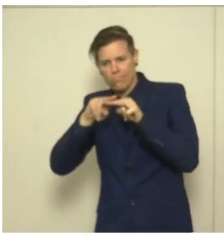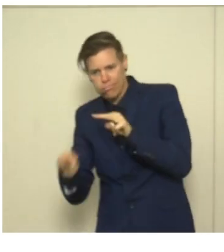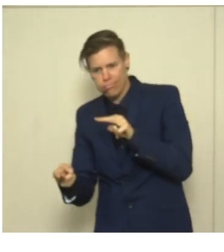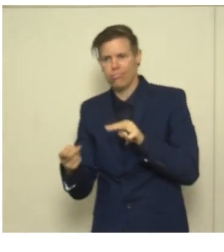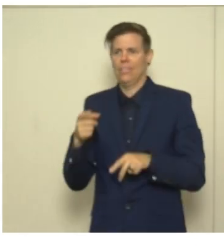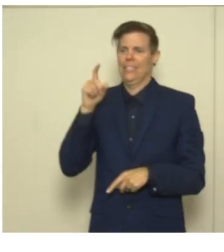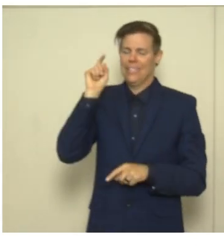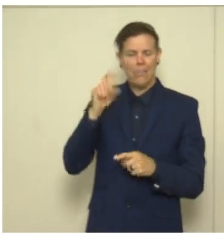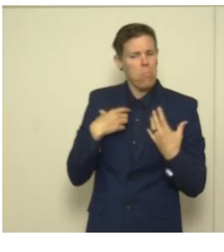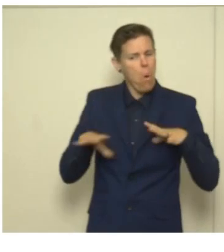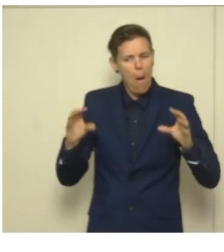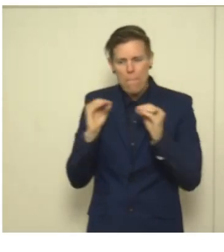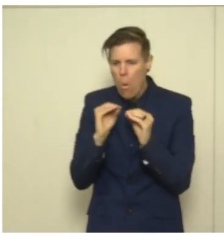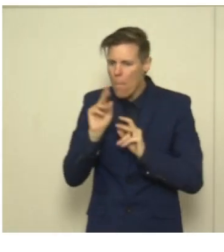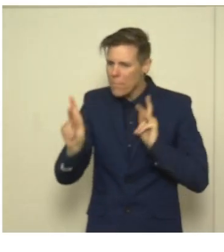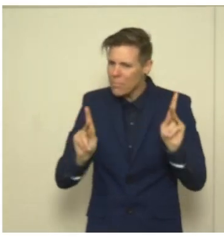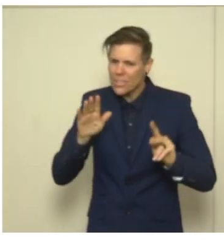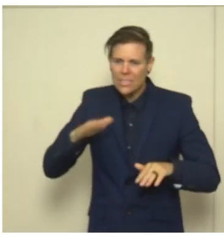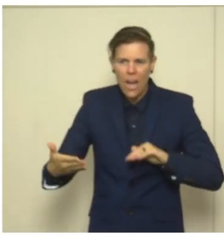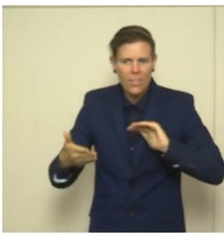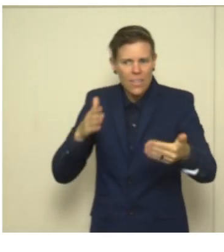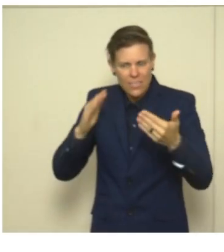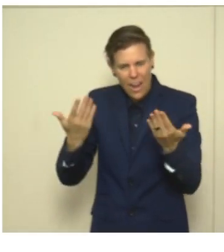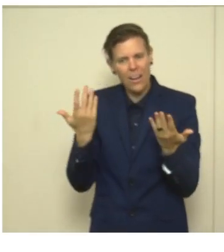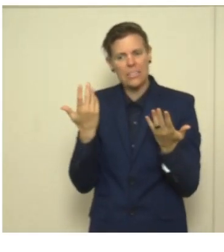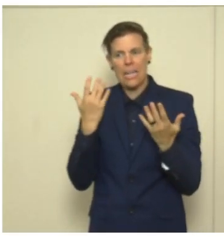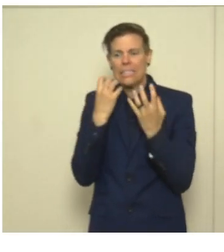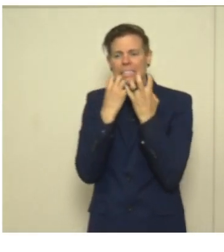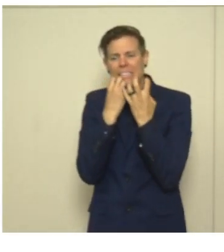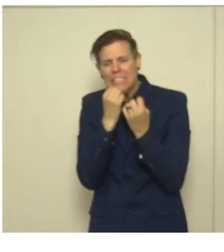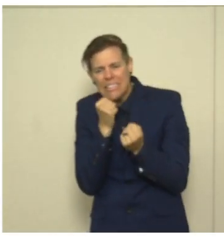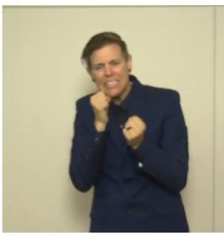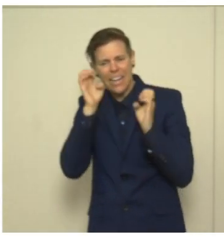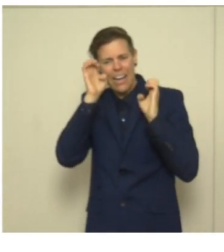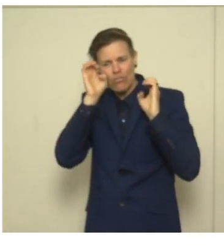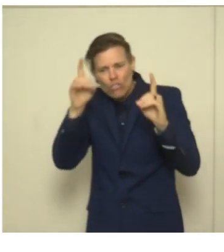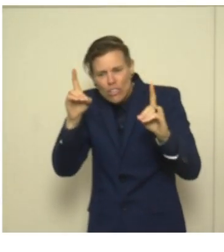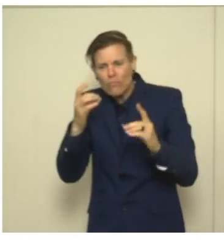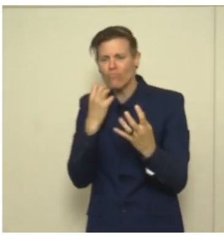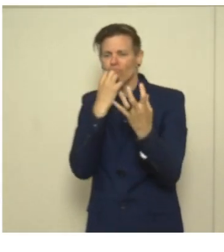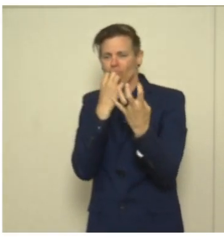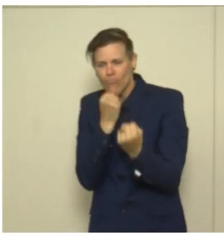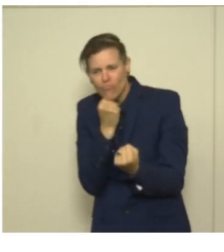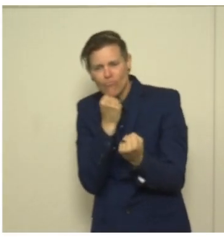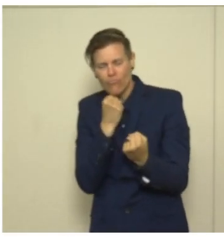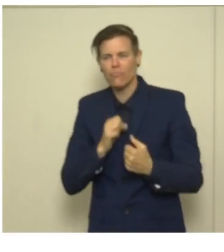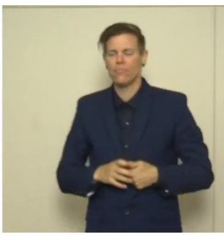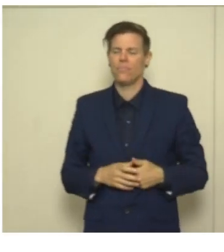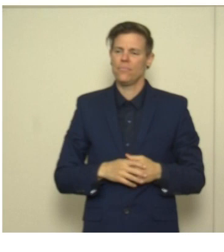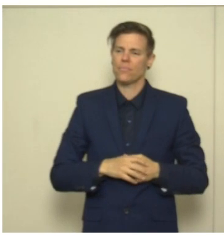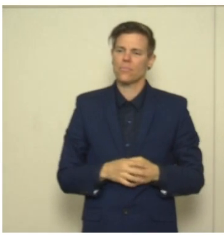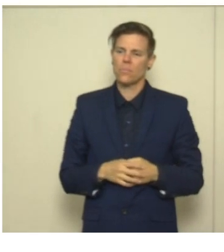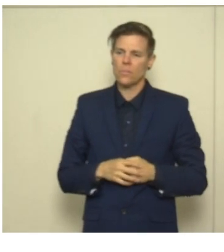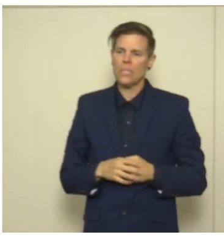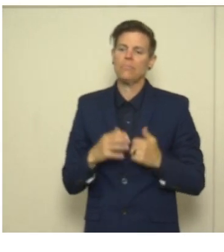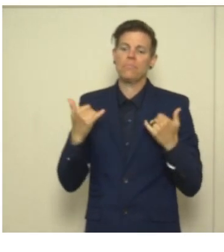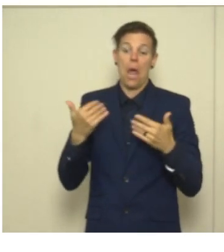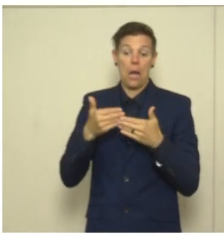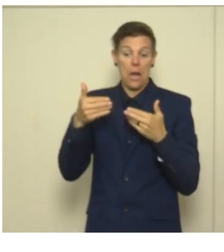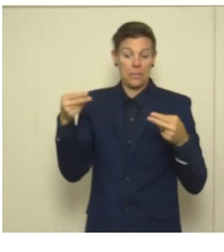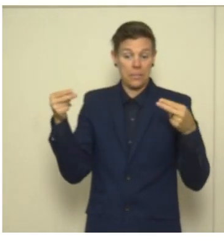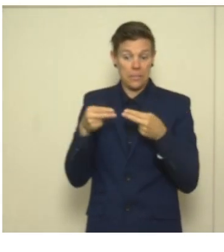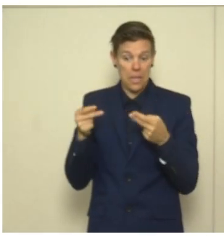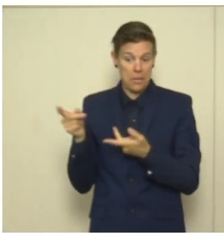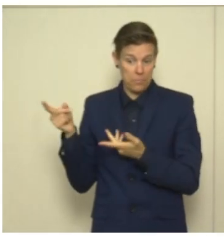risks. Next slide. All right, so let's talk about some data points inside where I showed you